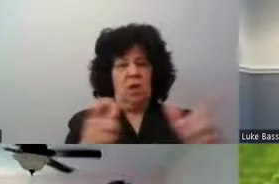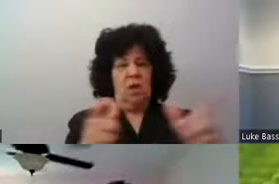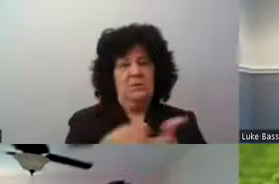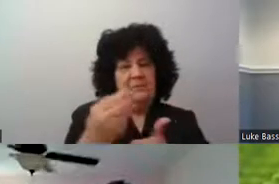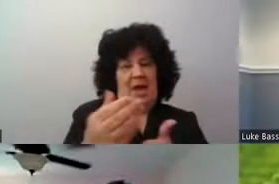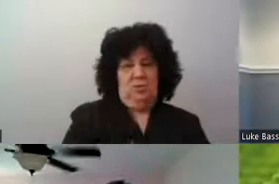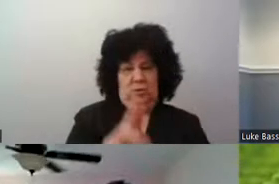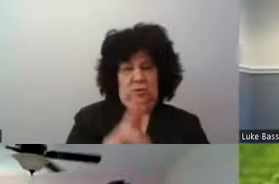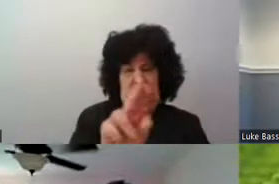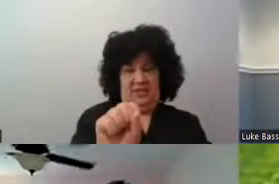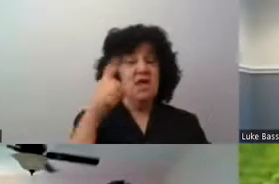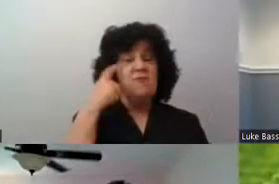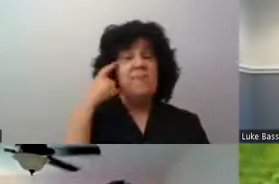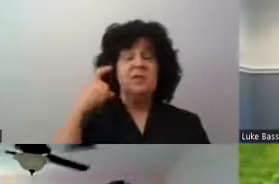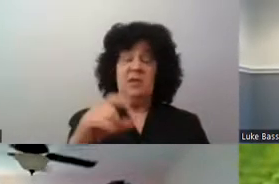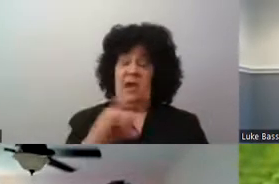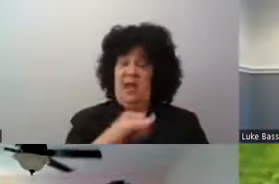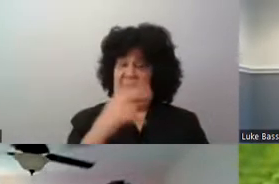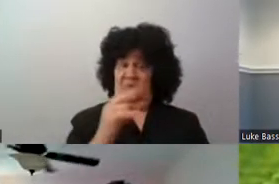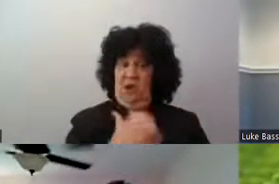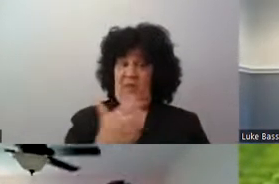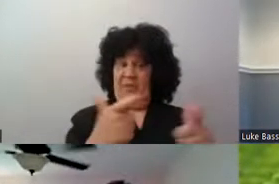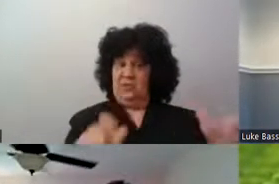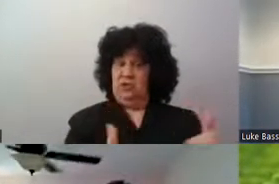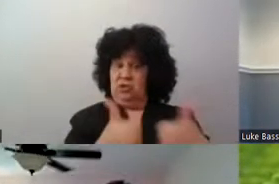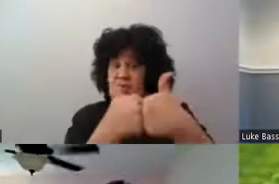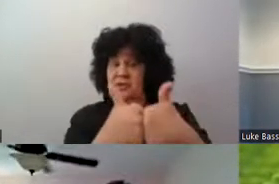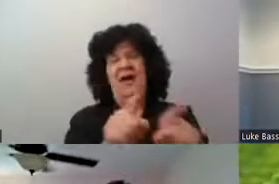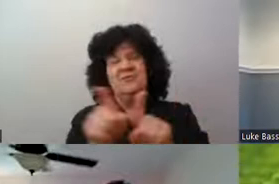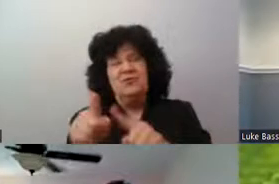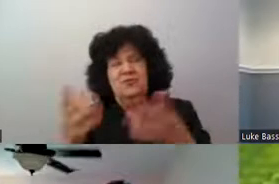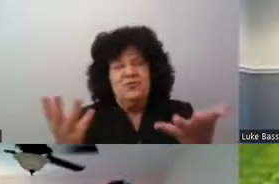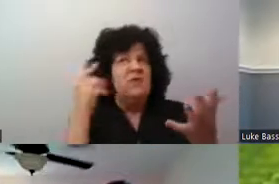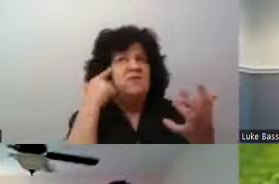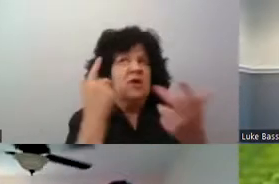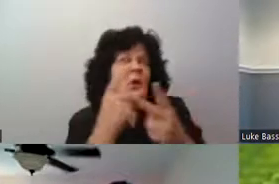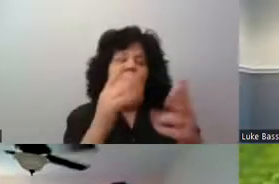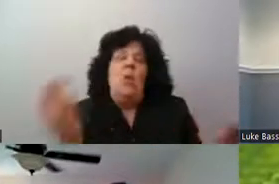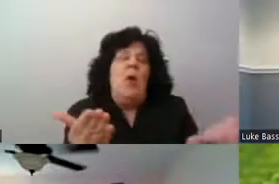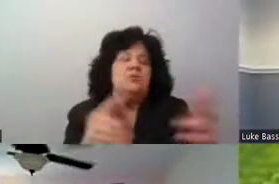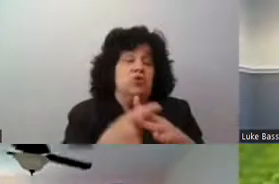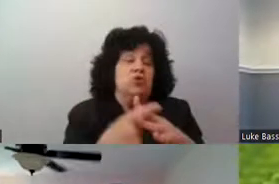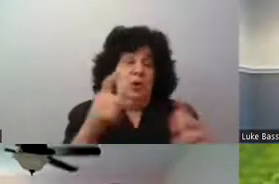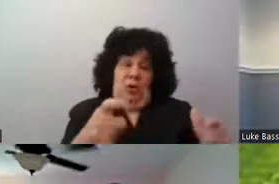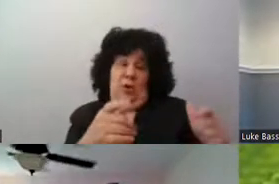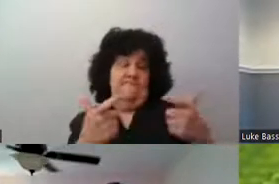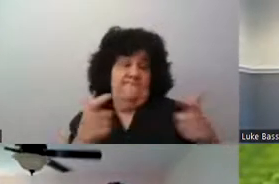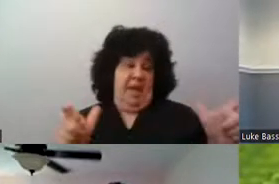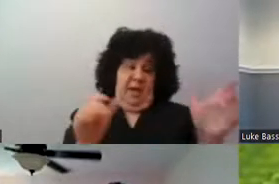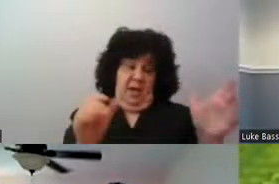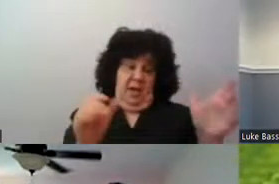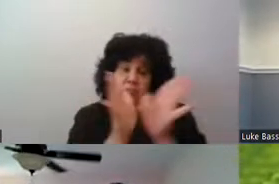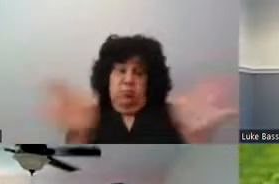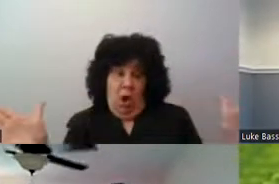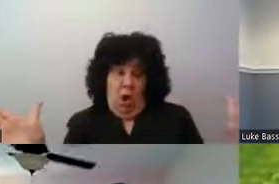US government. I see our biggest challenge as really figuring out where to start Do we go big and broad and chisel away a little